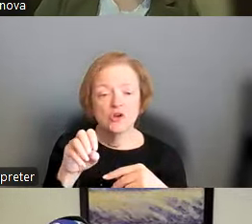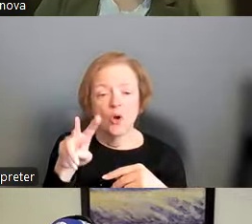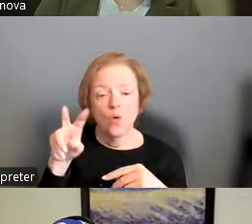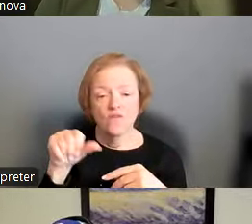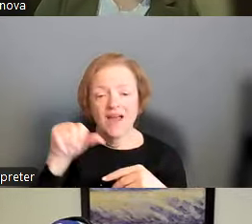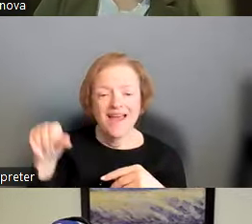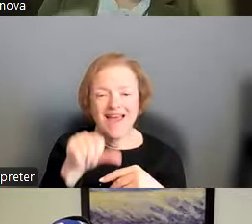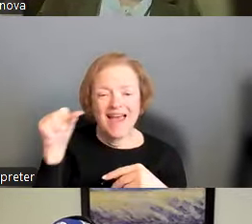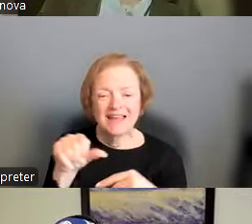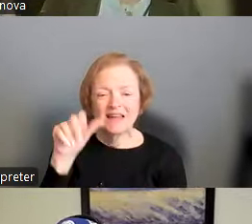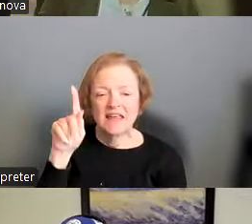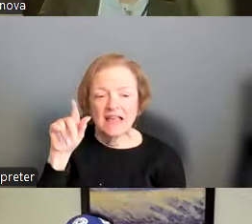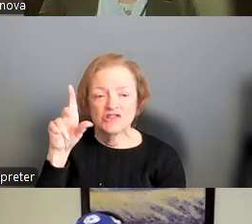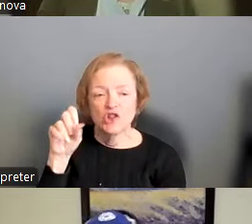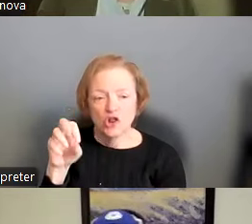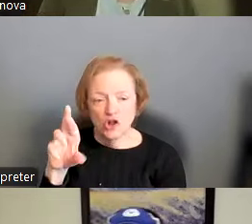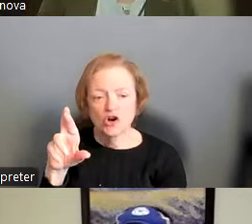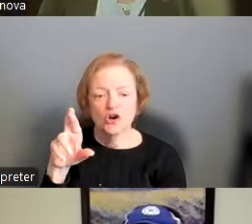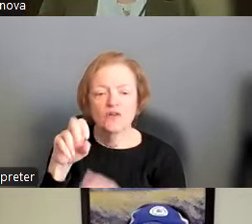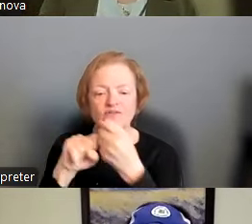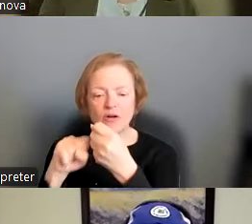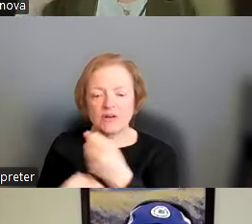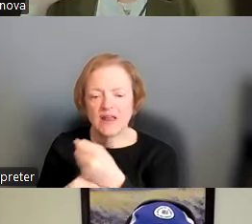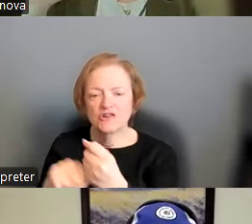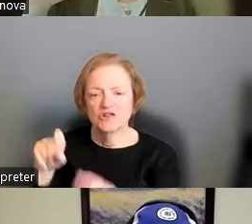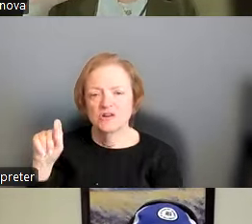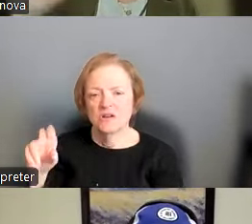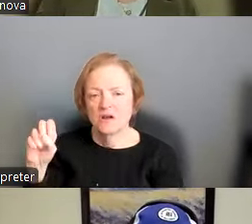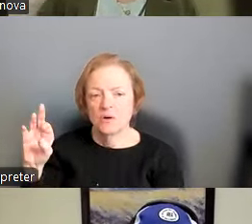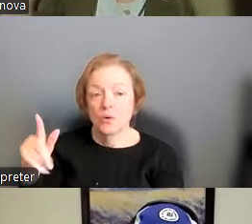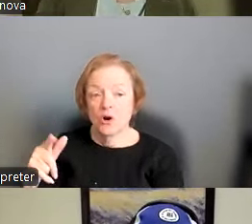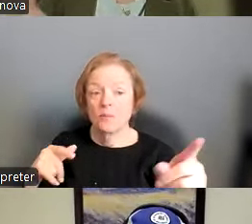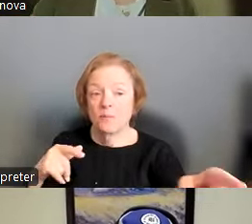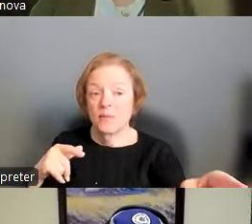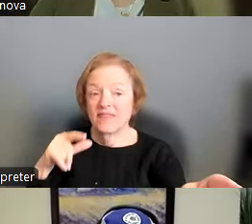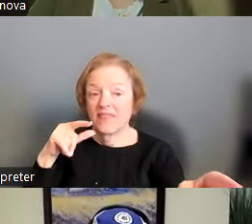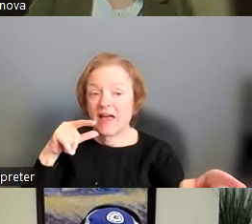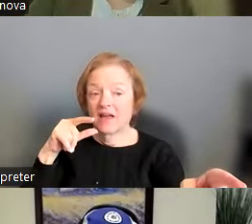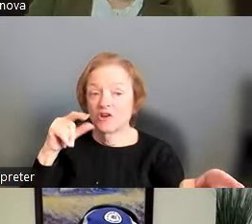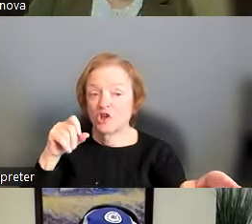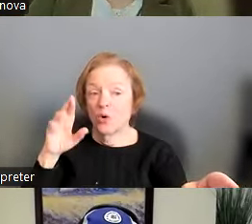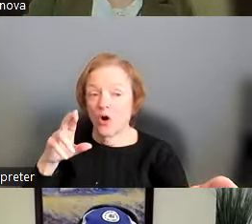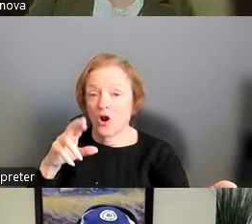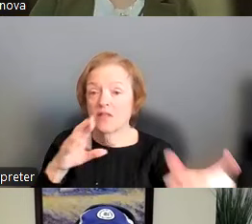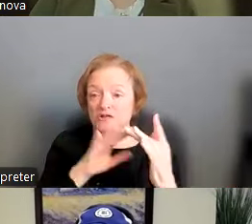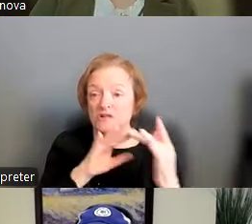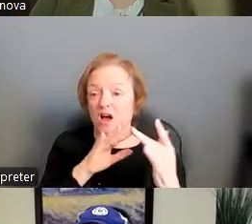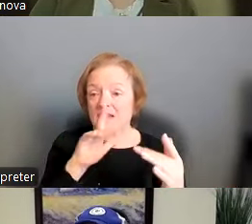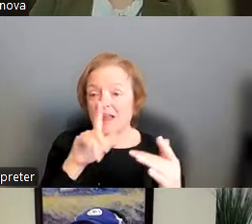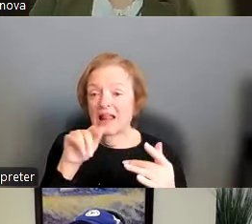hgenova@kesslerfoundation.org. But also this website where I have the QR code, there is a contact link, so you can contact us